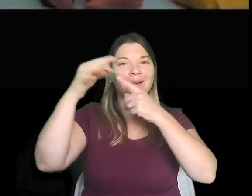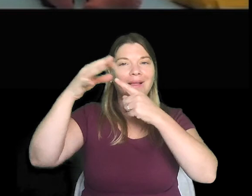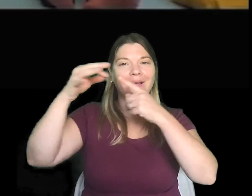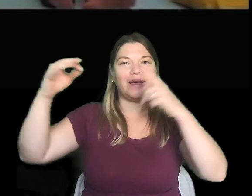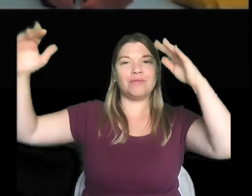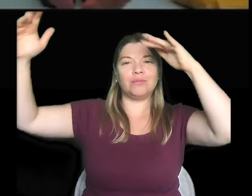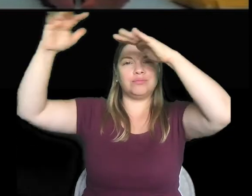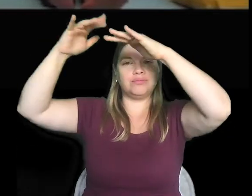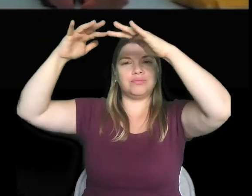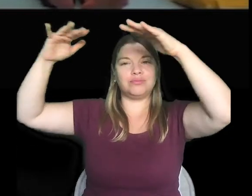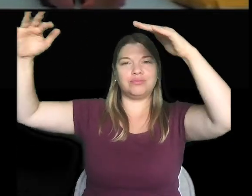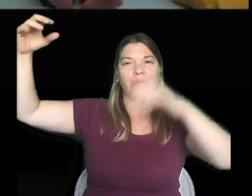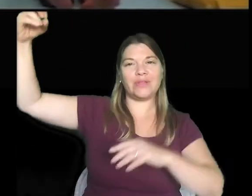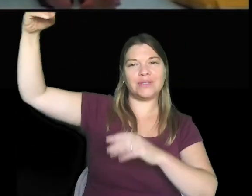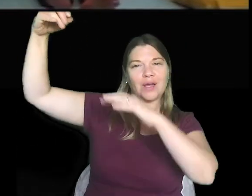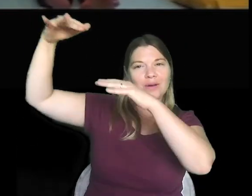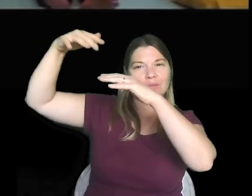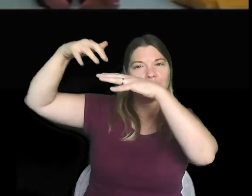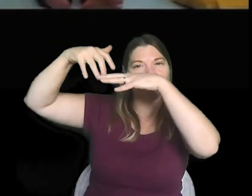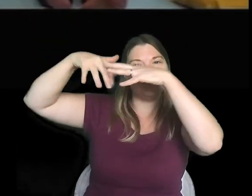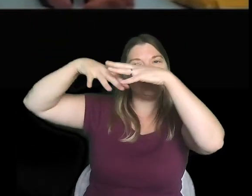in the breeze above you.